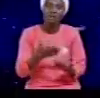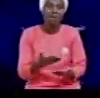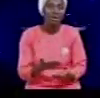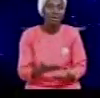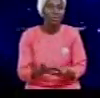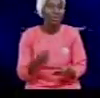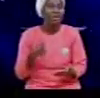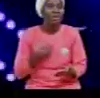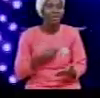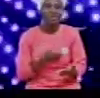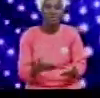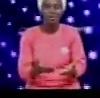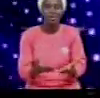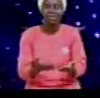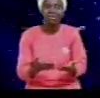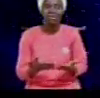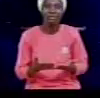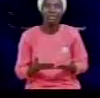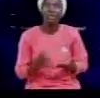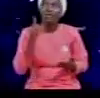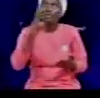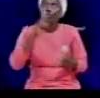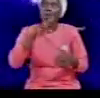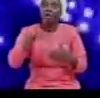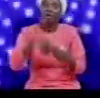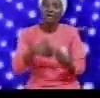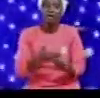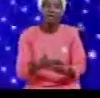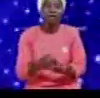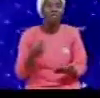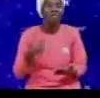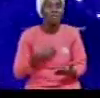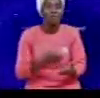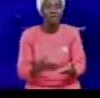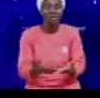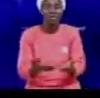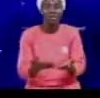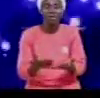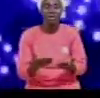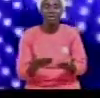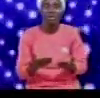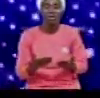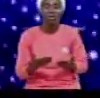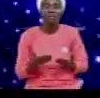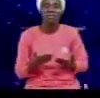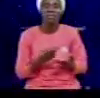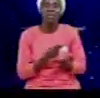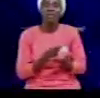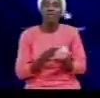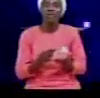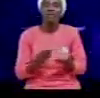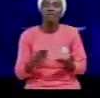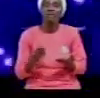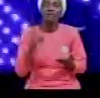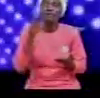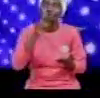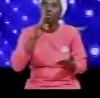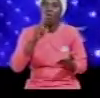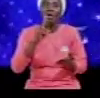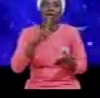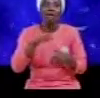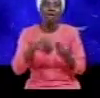all we want. You're all we want. You're all we want. Yeah. You're all we